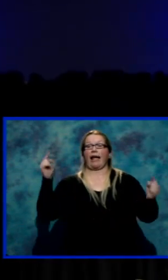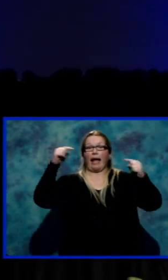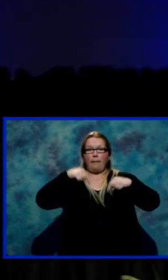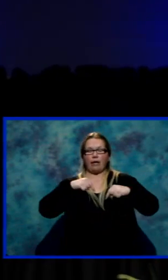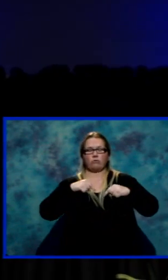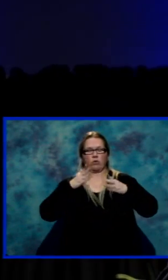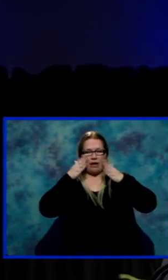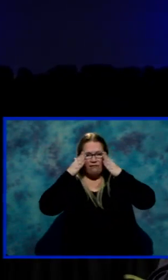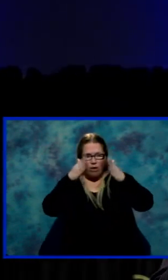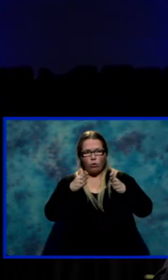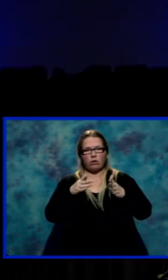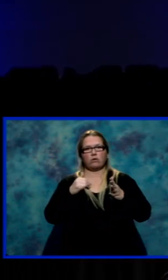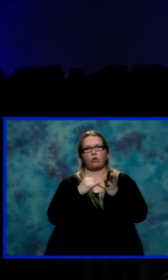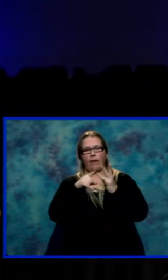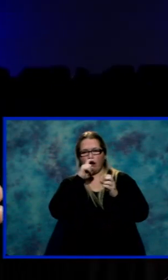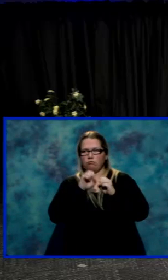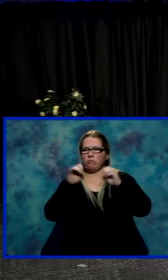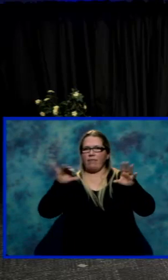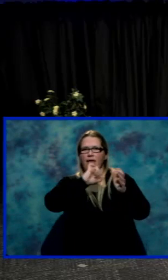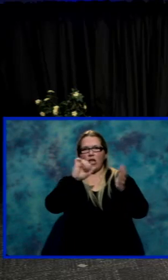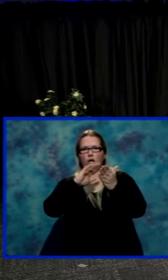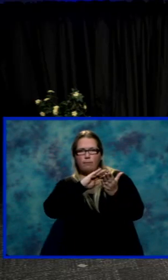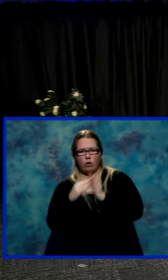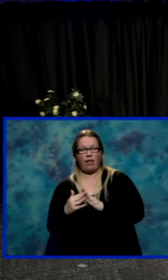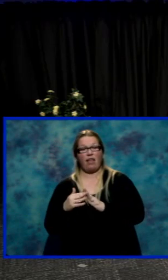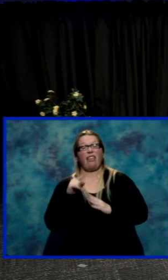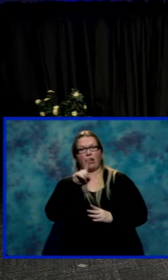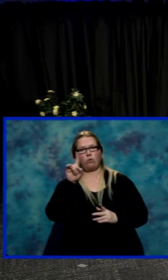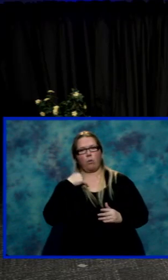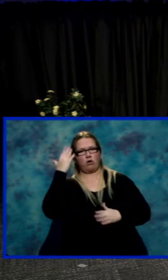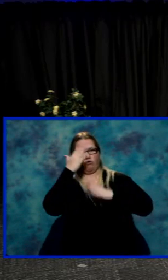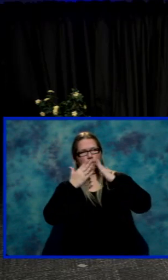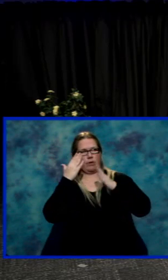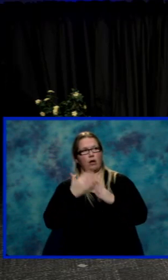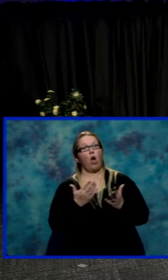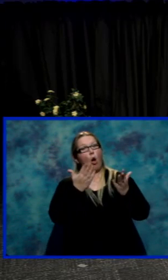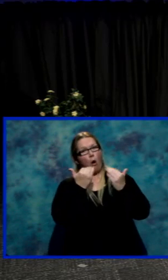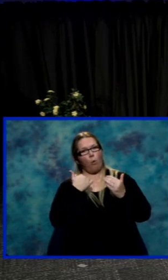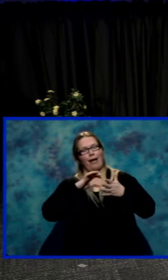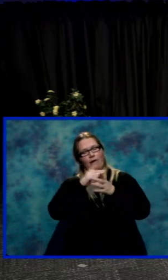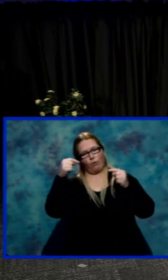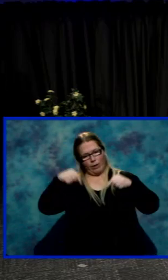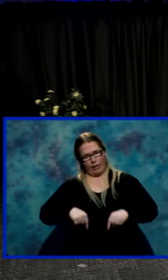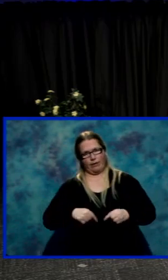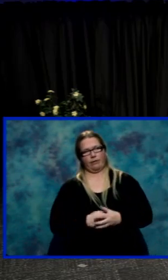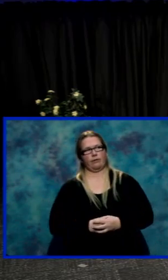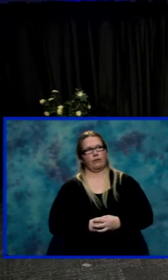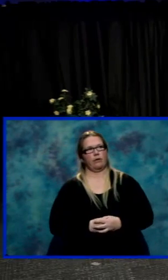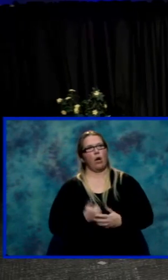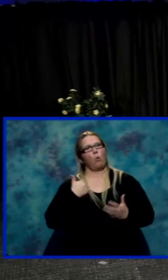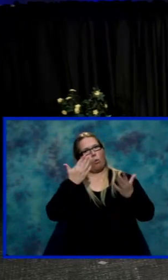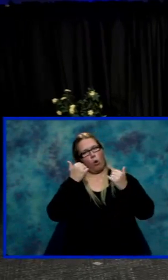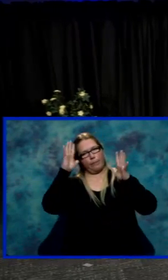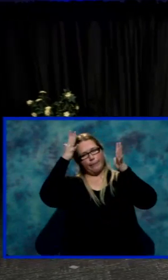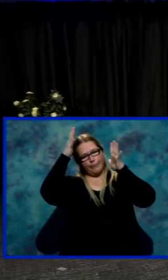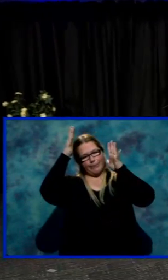refocused, and back out to their communities, making an impact. That's what we dream. That's what I love. Welcome. We're glad to have you here, brother. Thank you, Lloyd. Yeah, let's welcome him